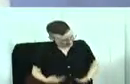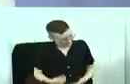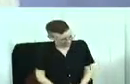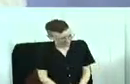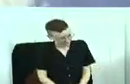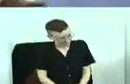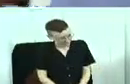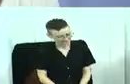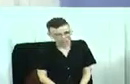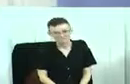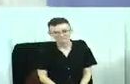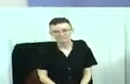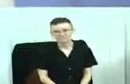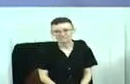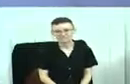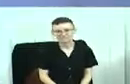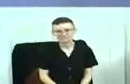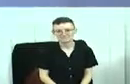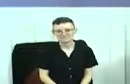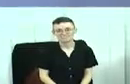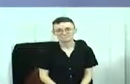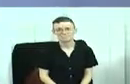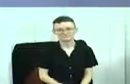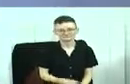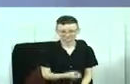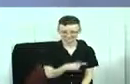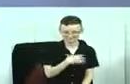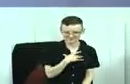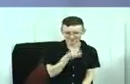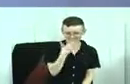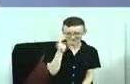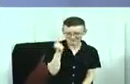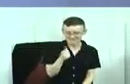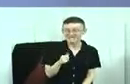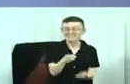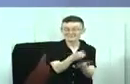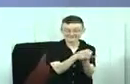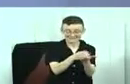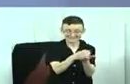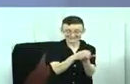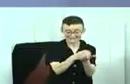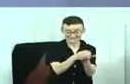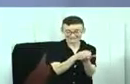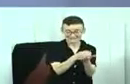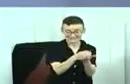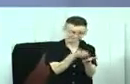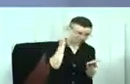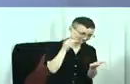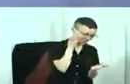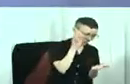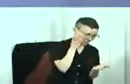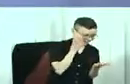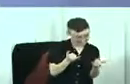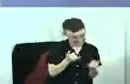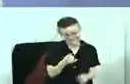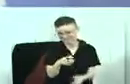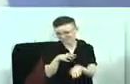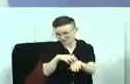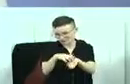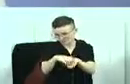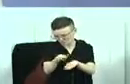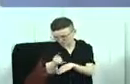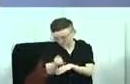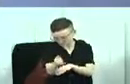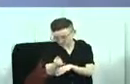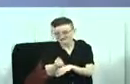In a like manner, Jesus took a cup. Then it was wine. Today it is grape juice. And he